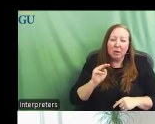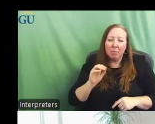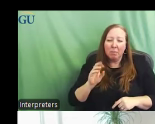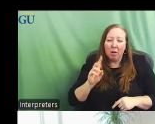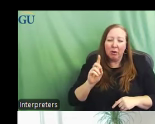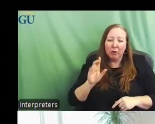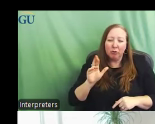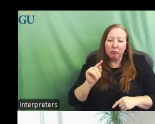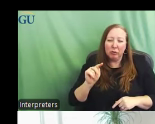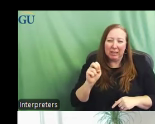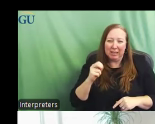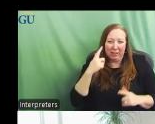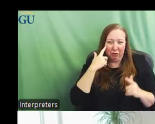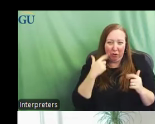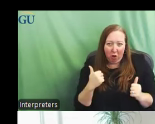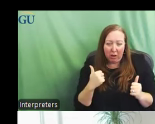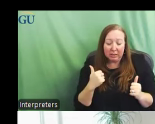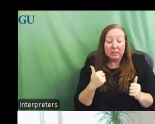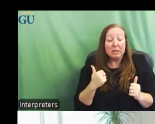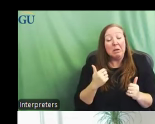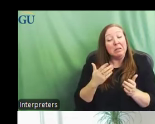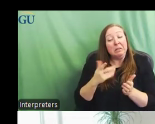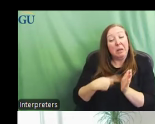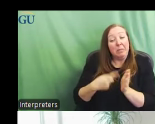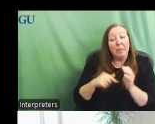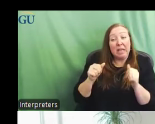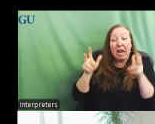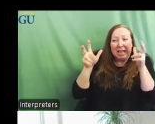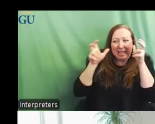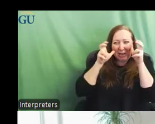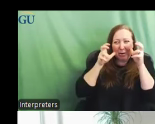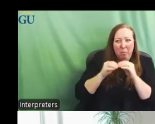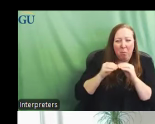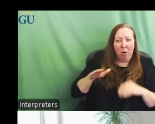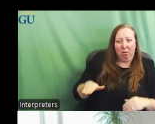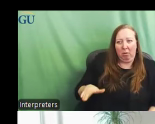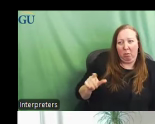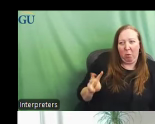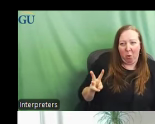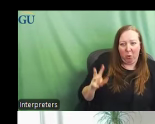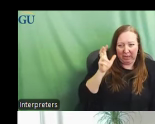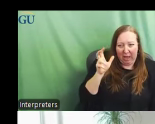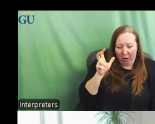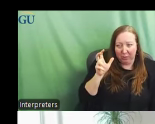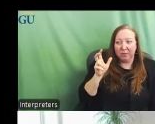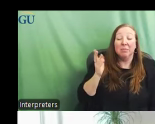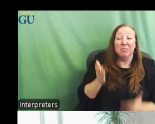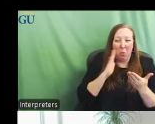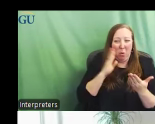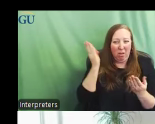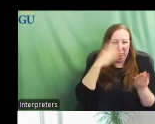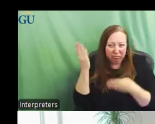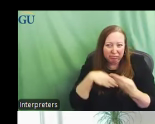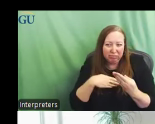lower pitch sounds like vowels or nasals, and may miss out on some of those higher frequency sounds